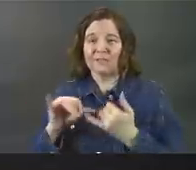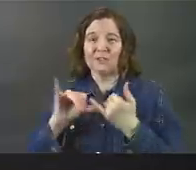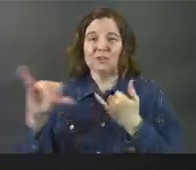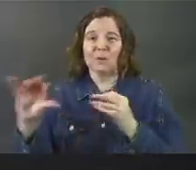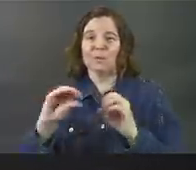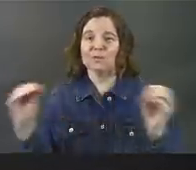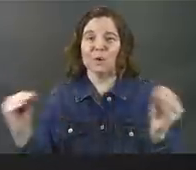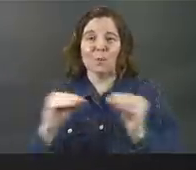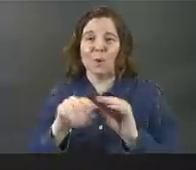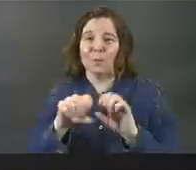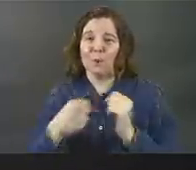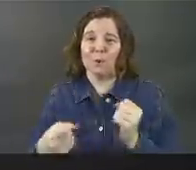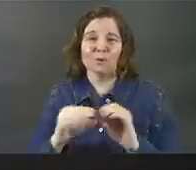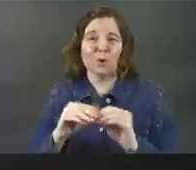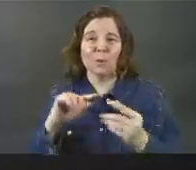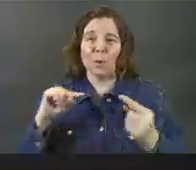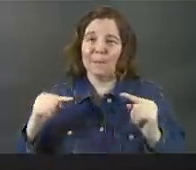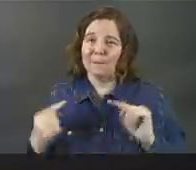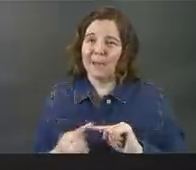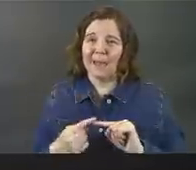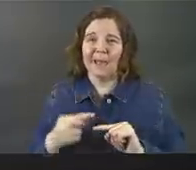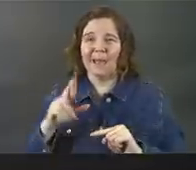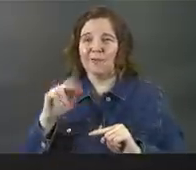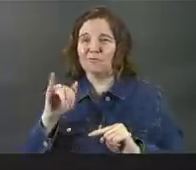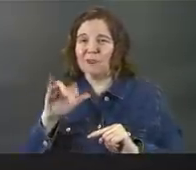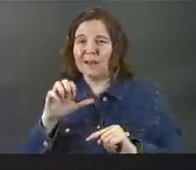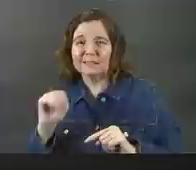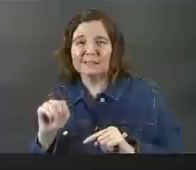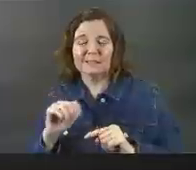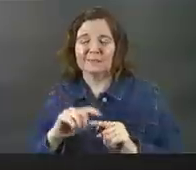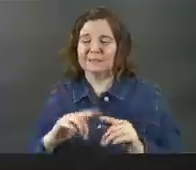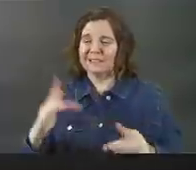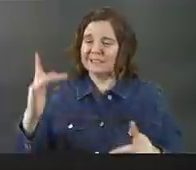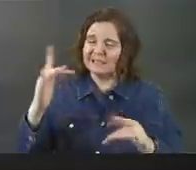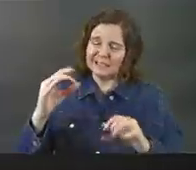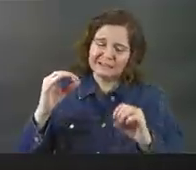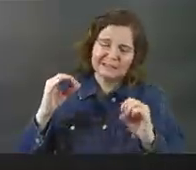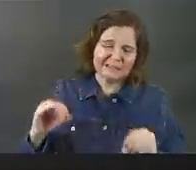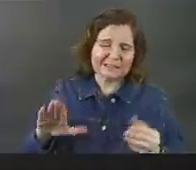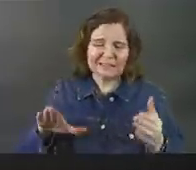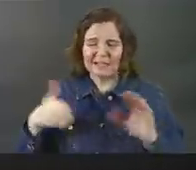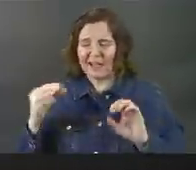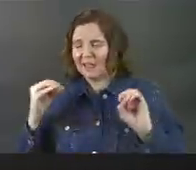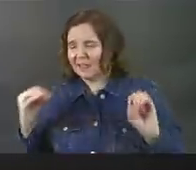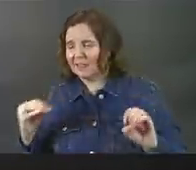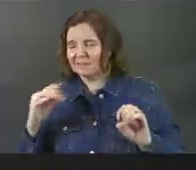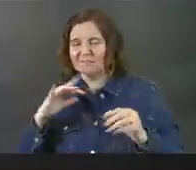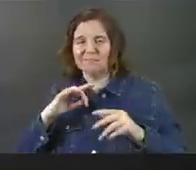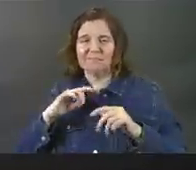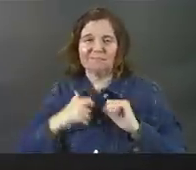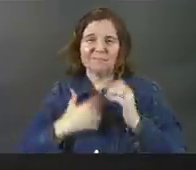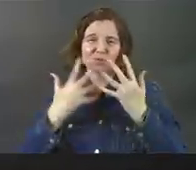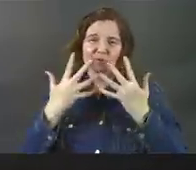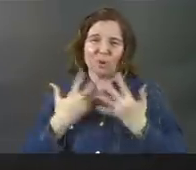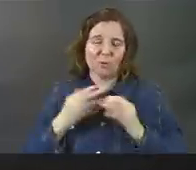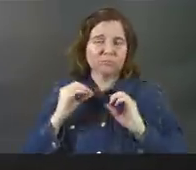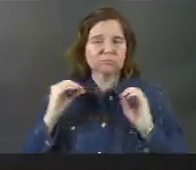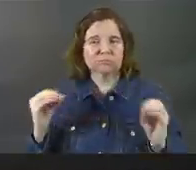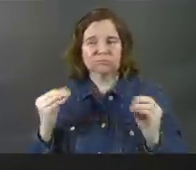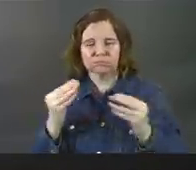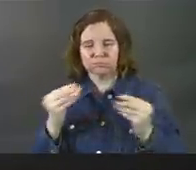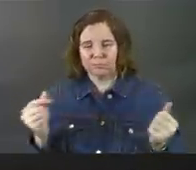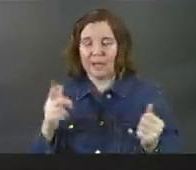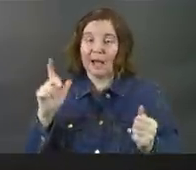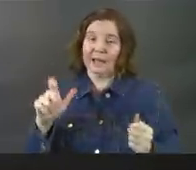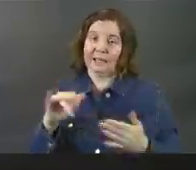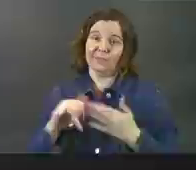no brokenness, there's no pain, there's no racism, there's no sickness, there's no death, there's no sorrow. I need that